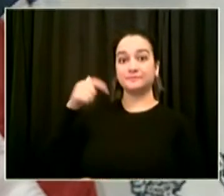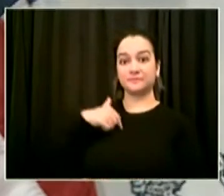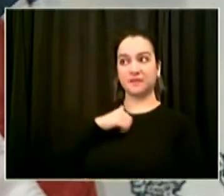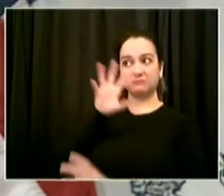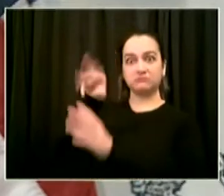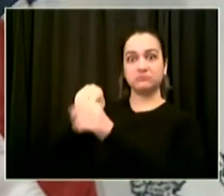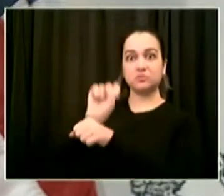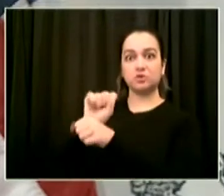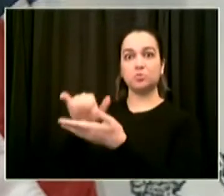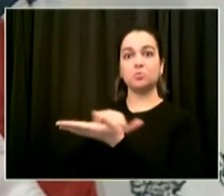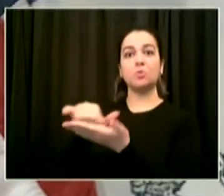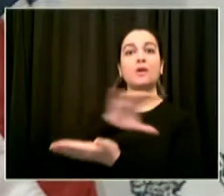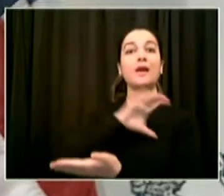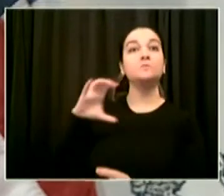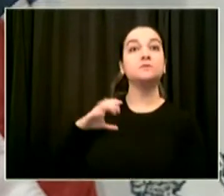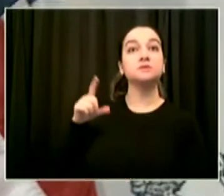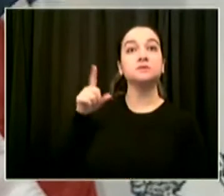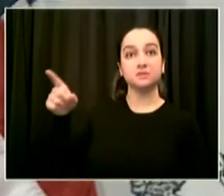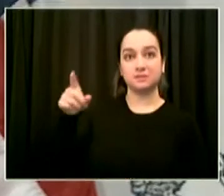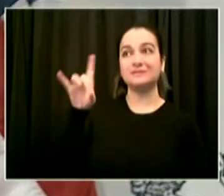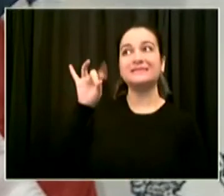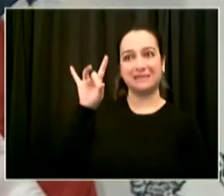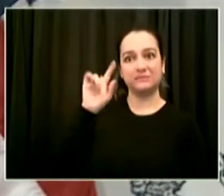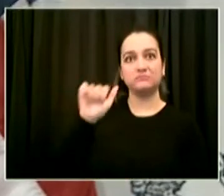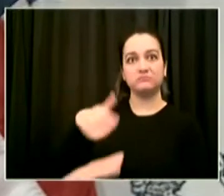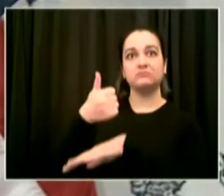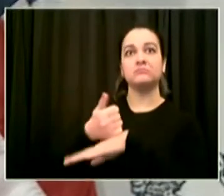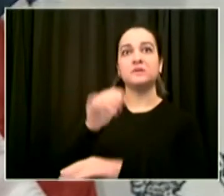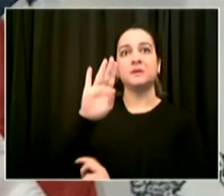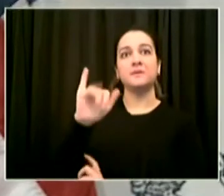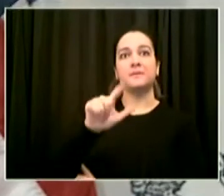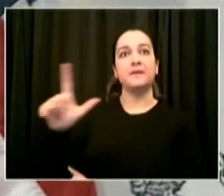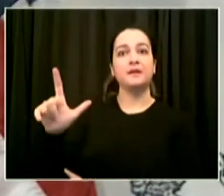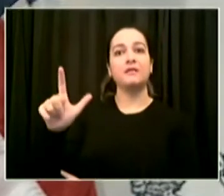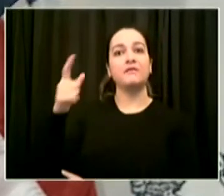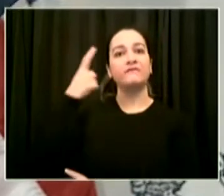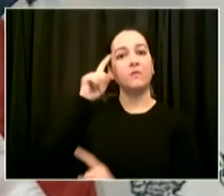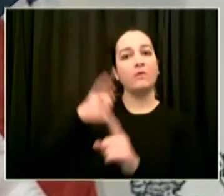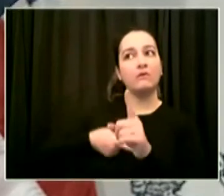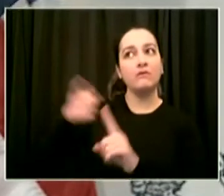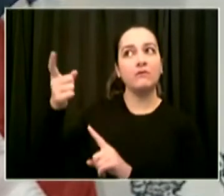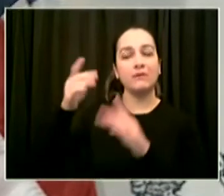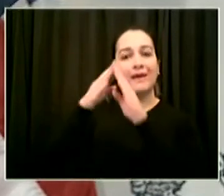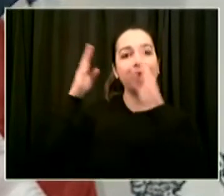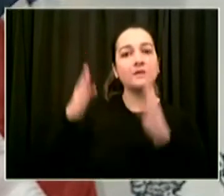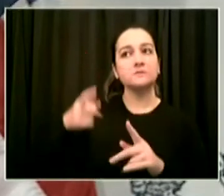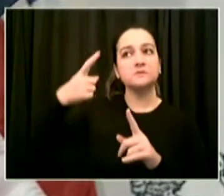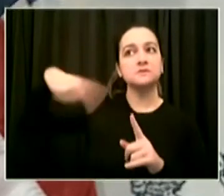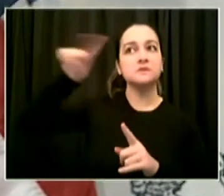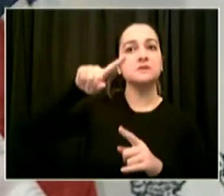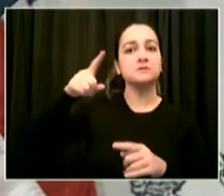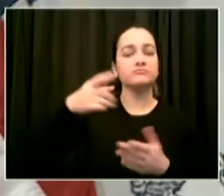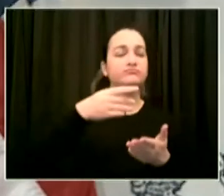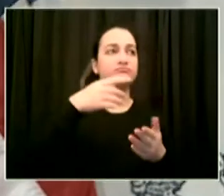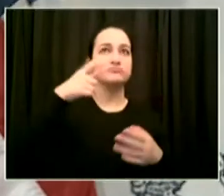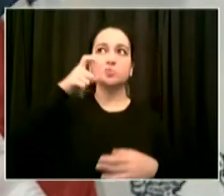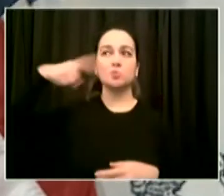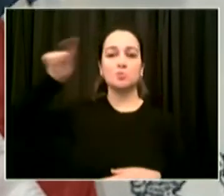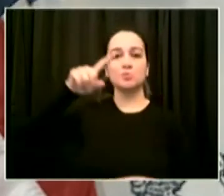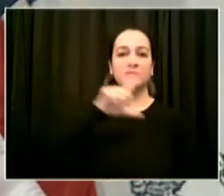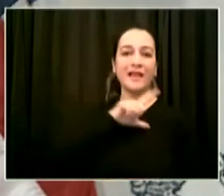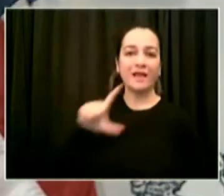8 voucher, if someone has some kind of government support, any landlord or broker who discriminates against them, that's illegal in New York City